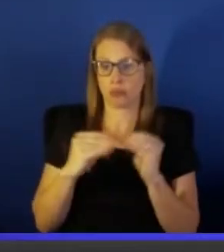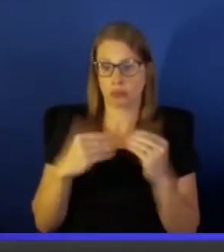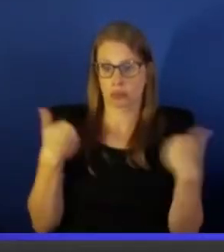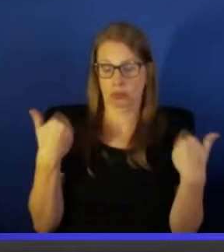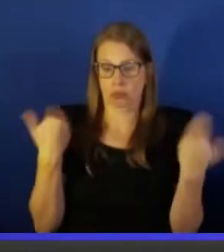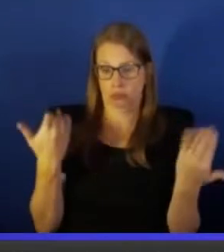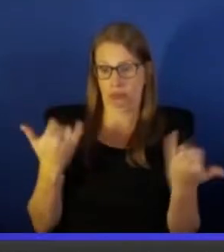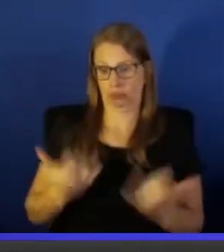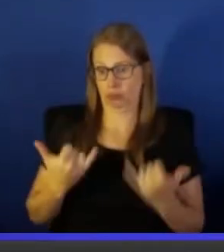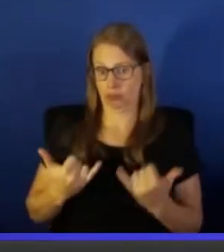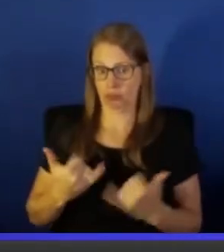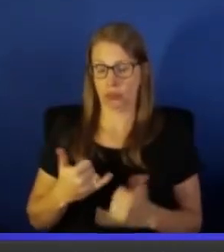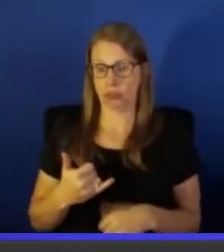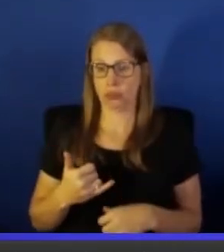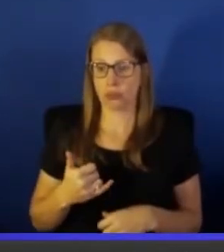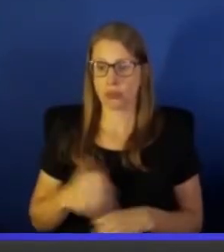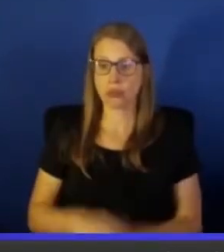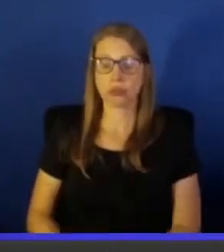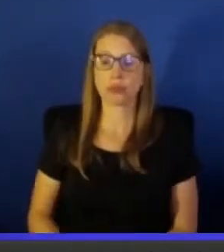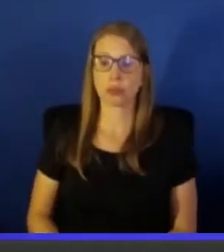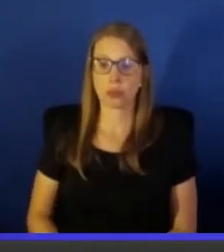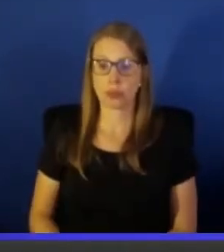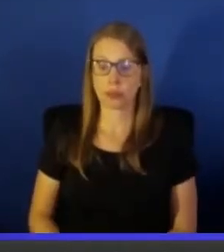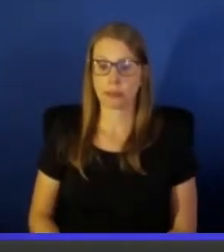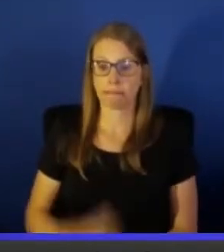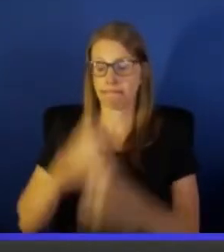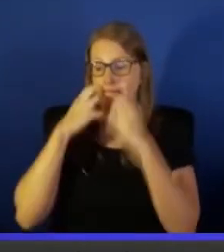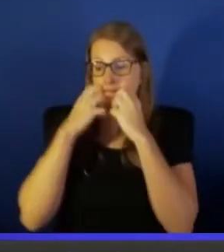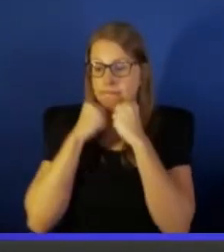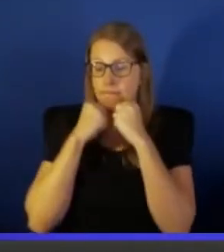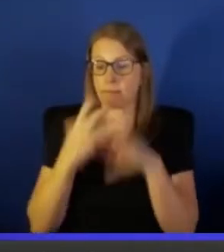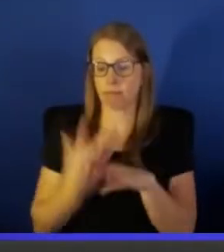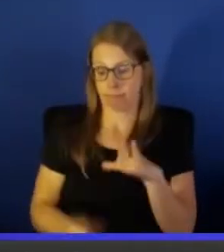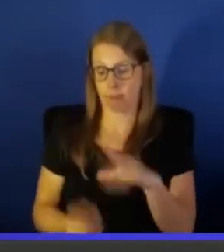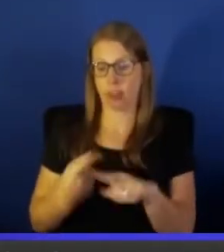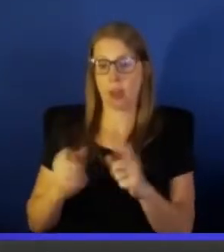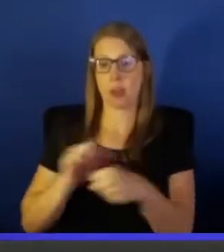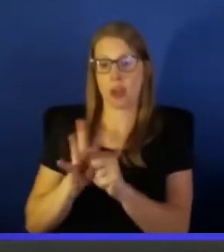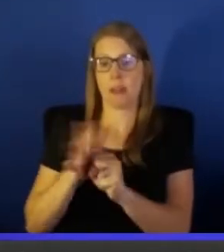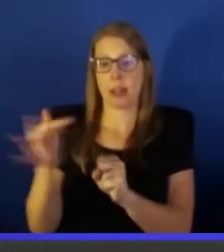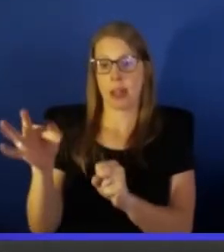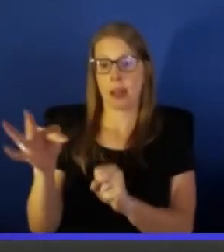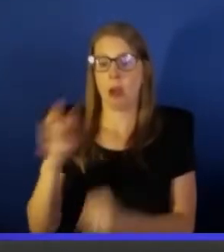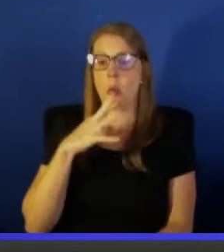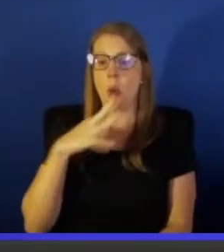days have lost a loved one to COVID-19. They lost an elder parent